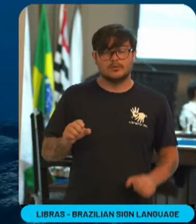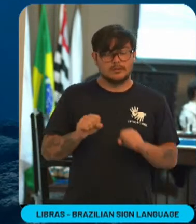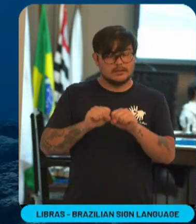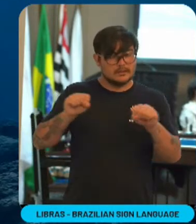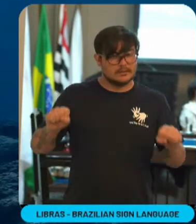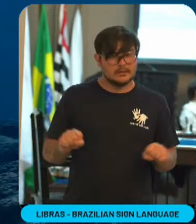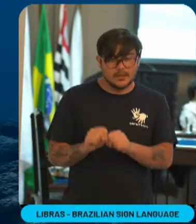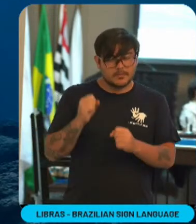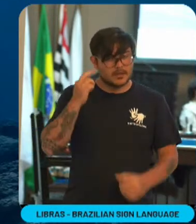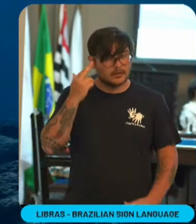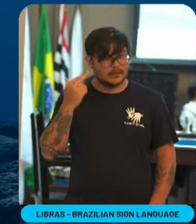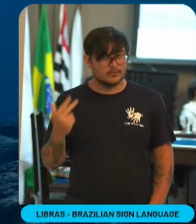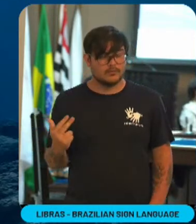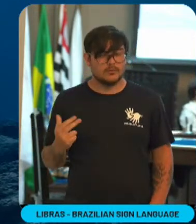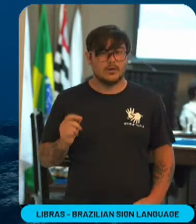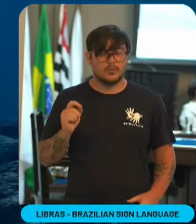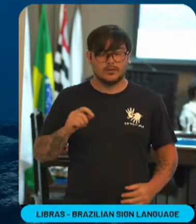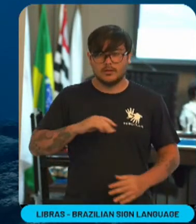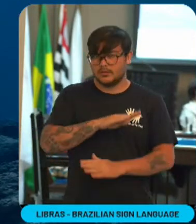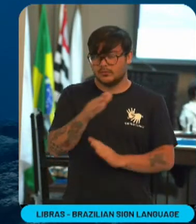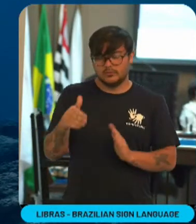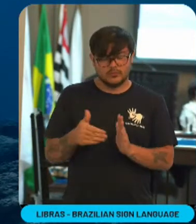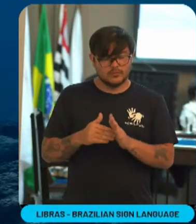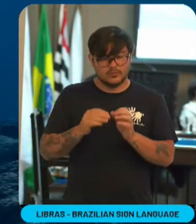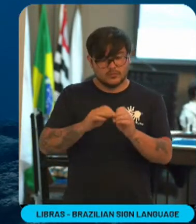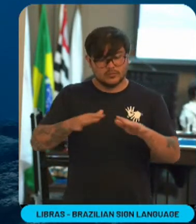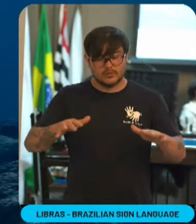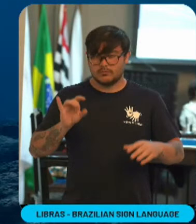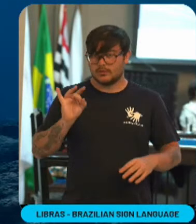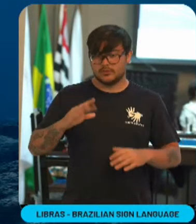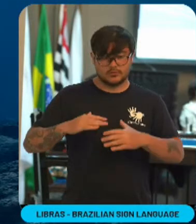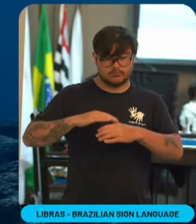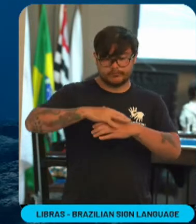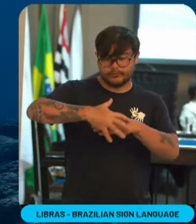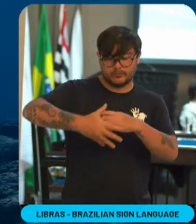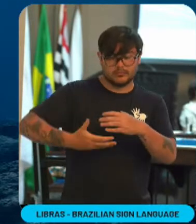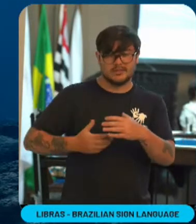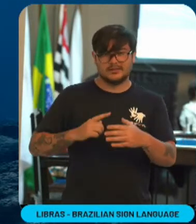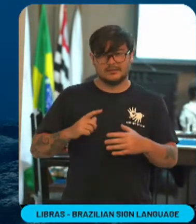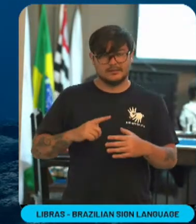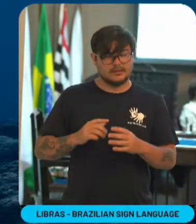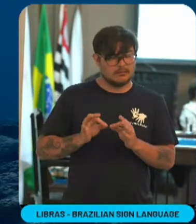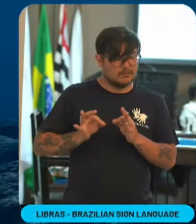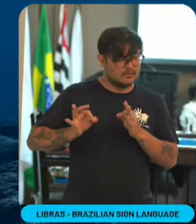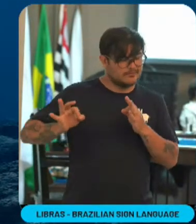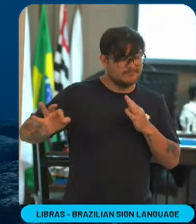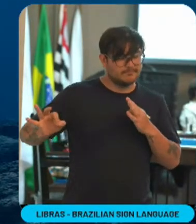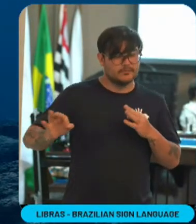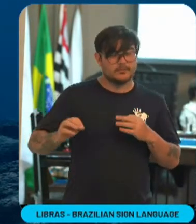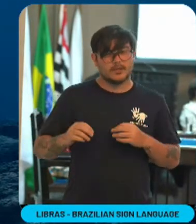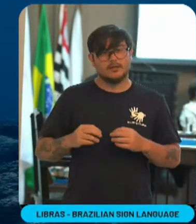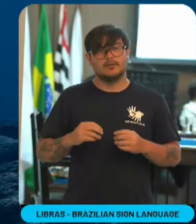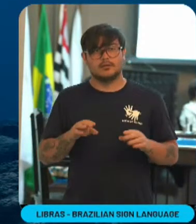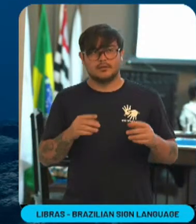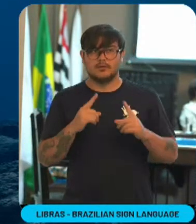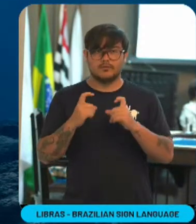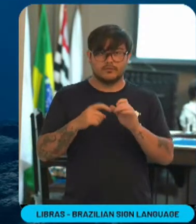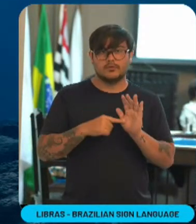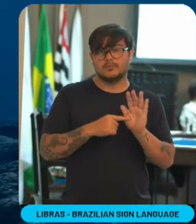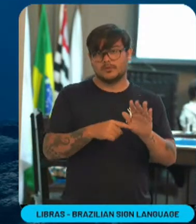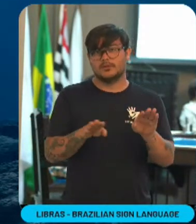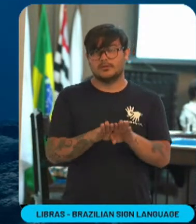about another ecosystem that includes all the oceans, not only the surface. They are kilometers and